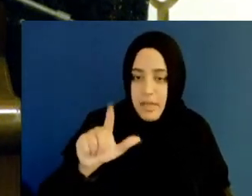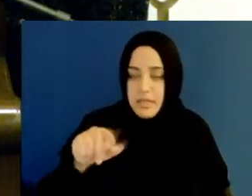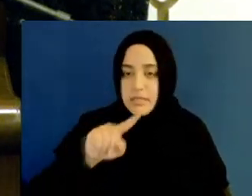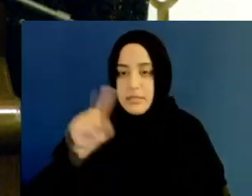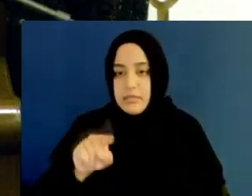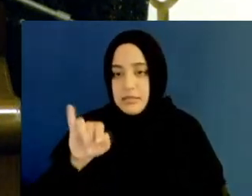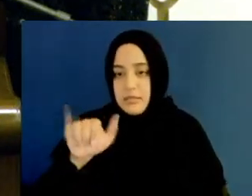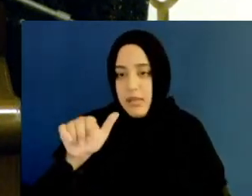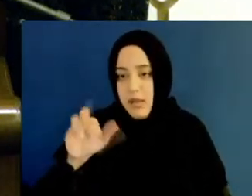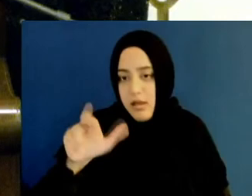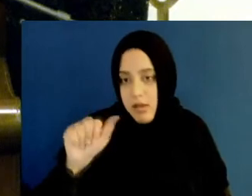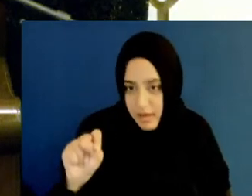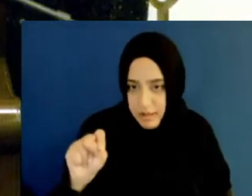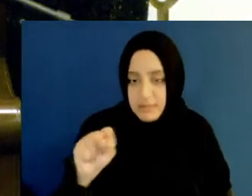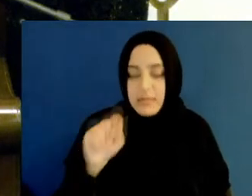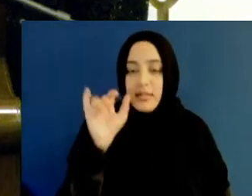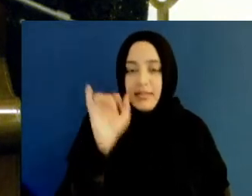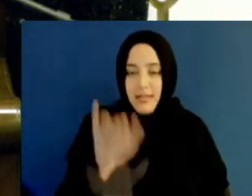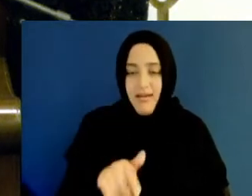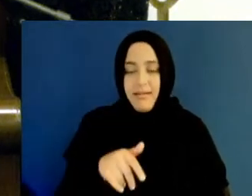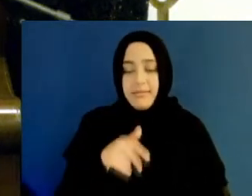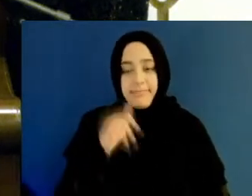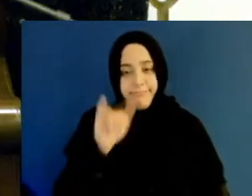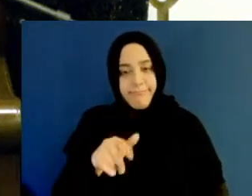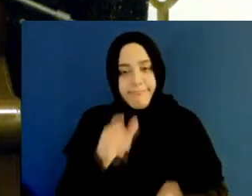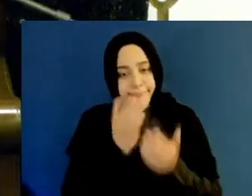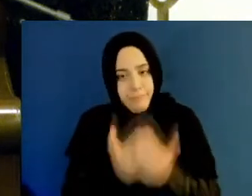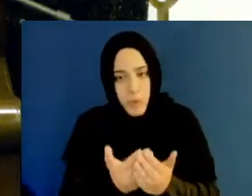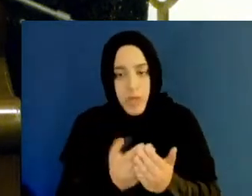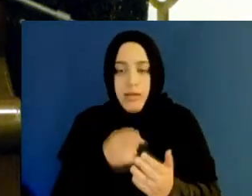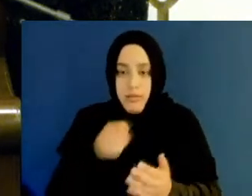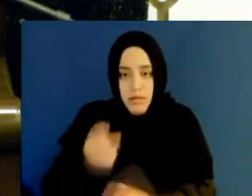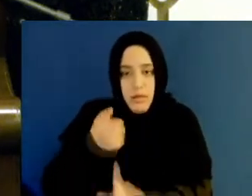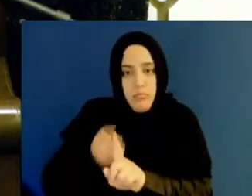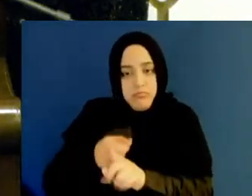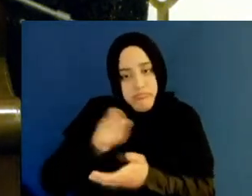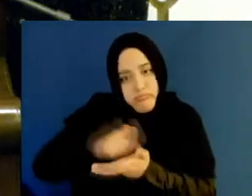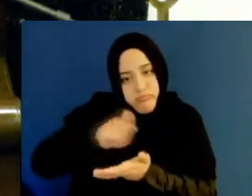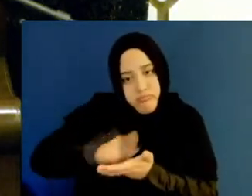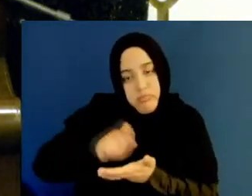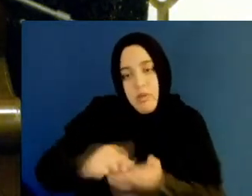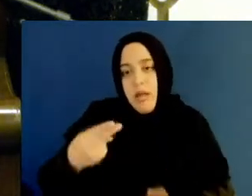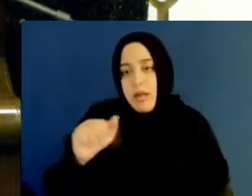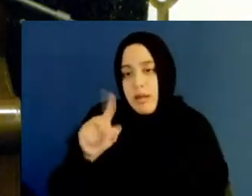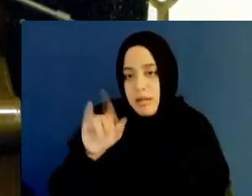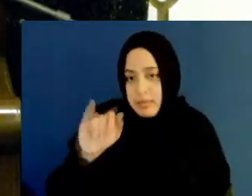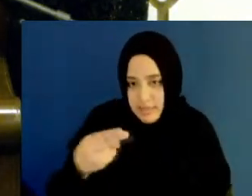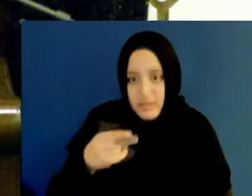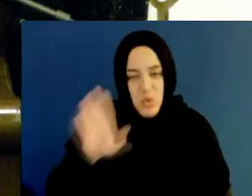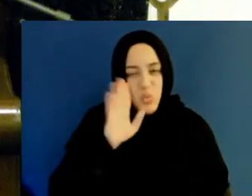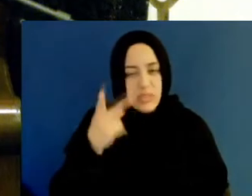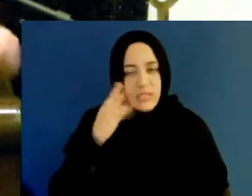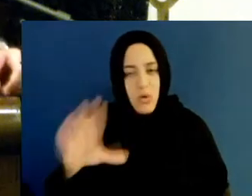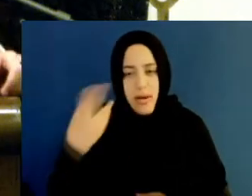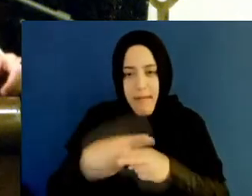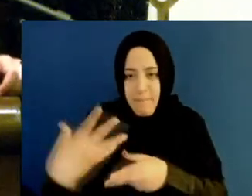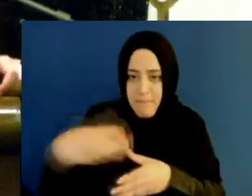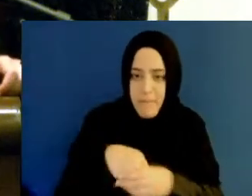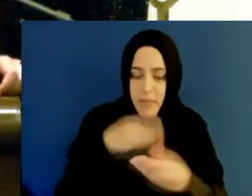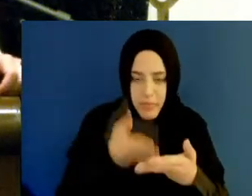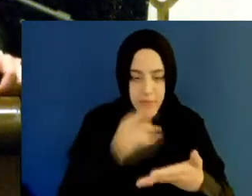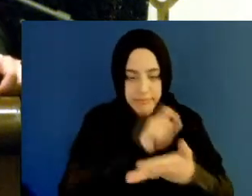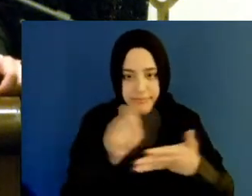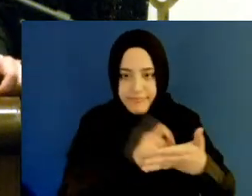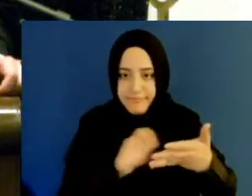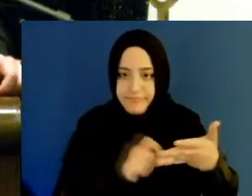alayh. Sheikh ibn Kaulaway is the teacher of Sheikh Mufid, buried at the doorstep of Mawlana Imam al-Kadhim and Imam